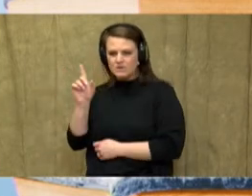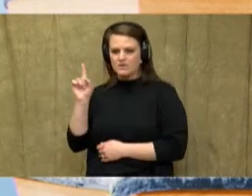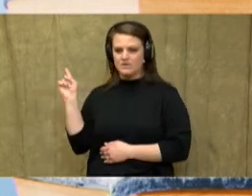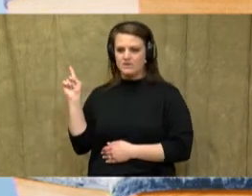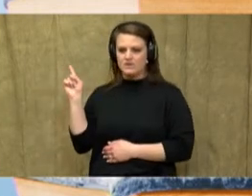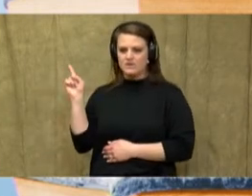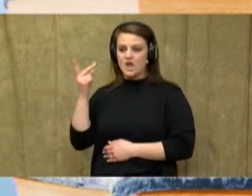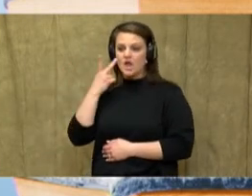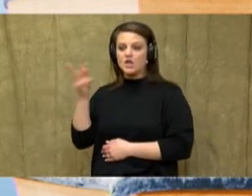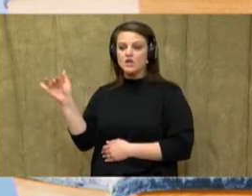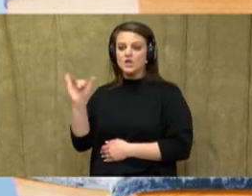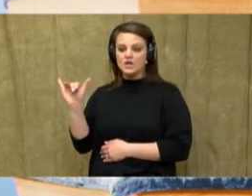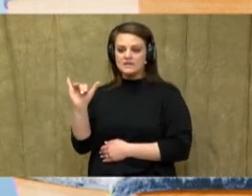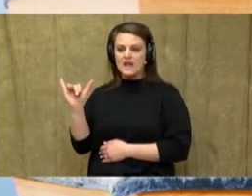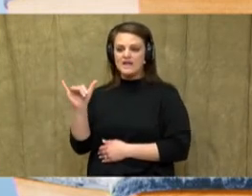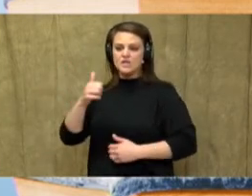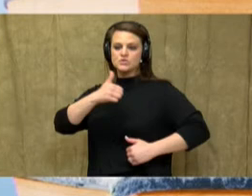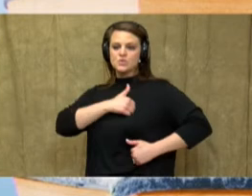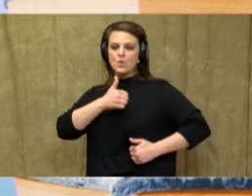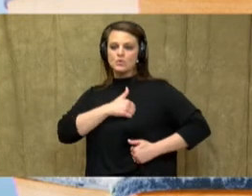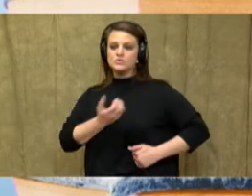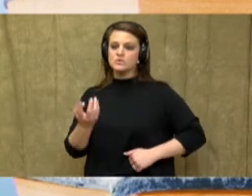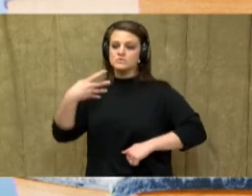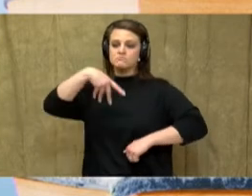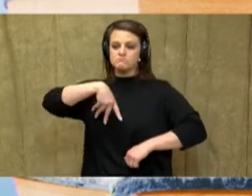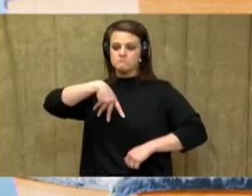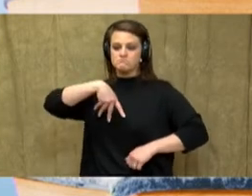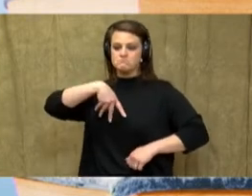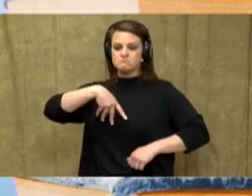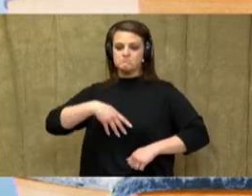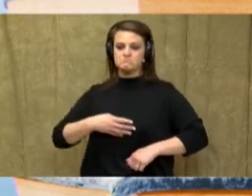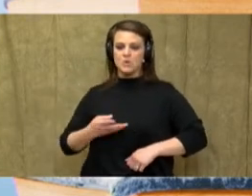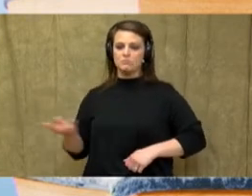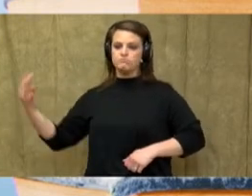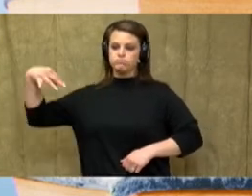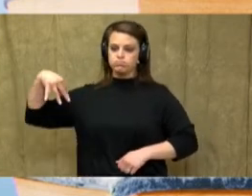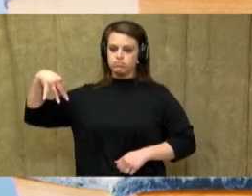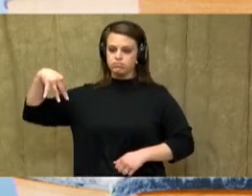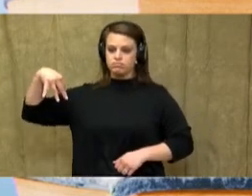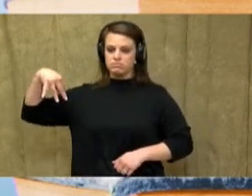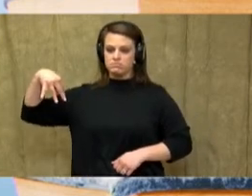the soldiers are all just standing on one side